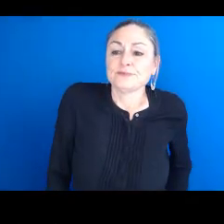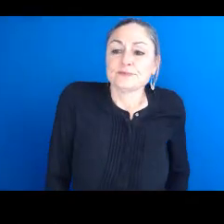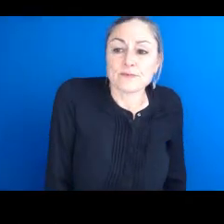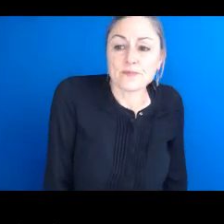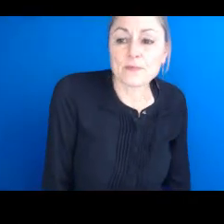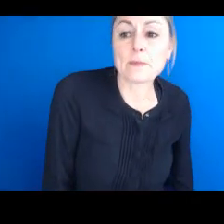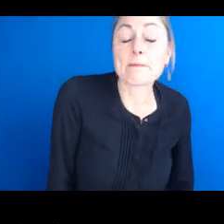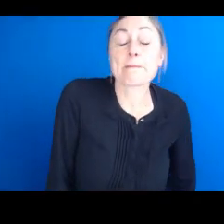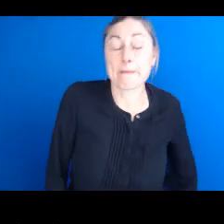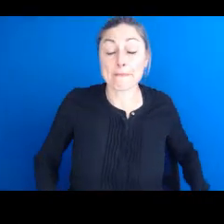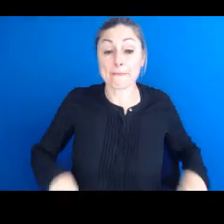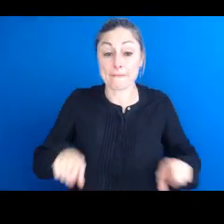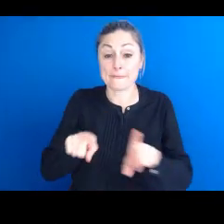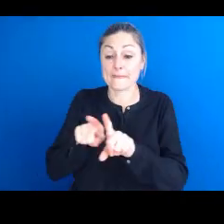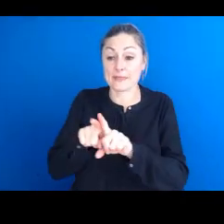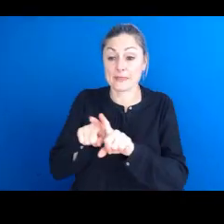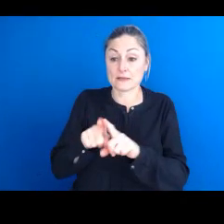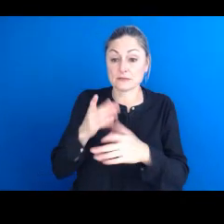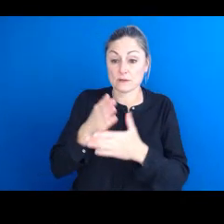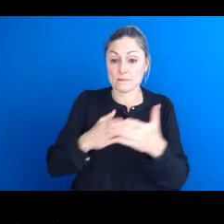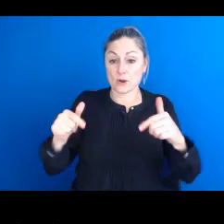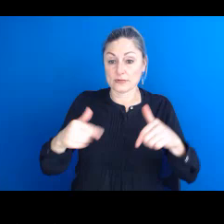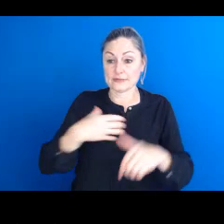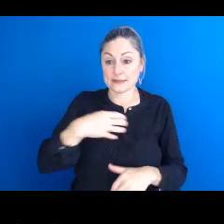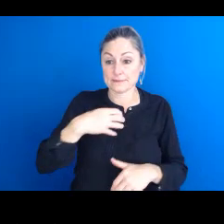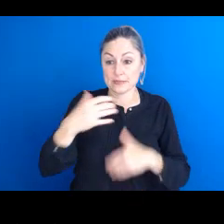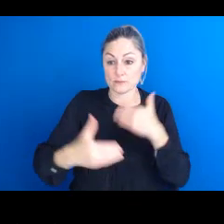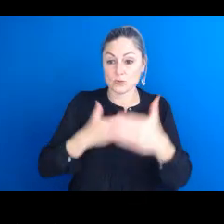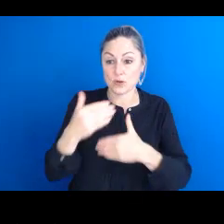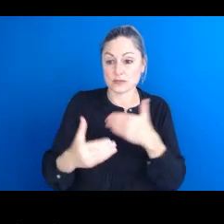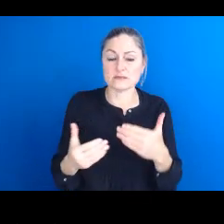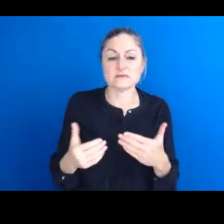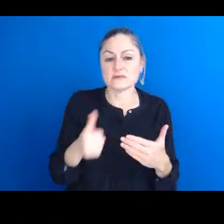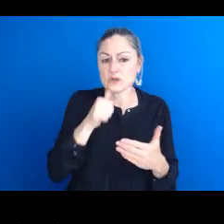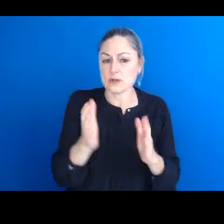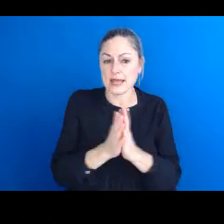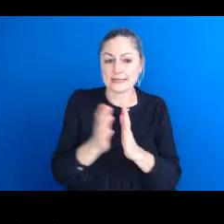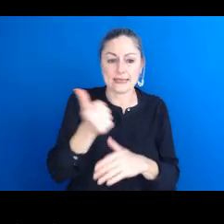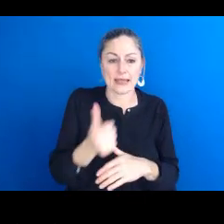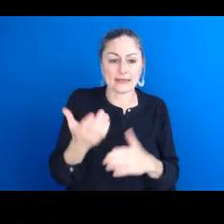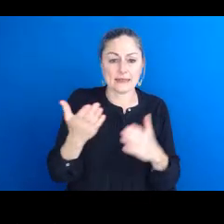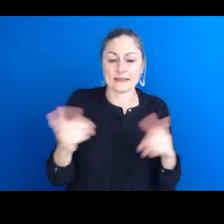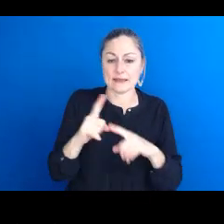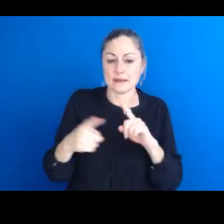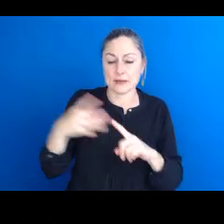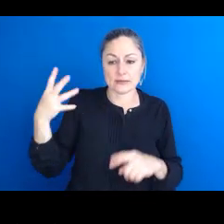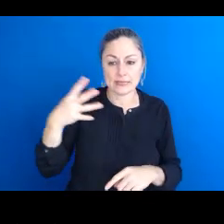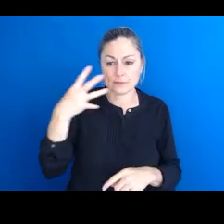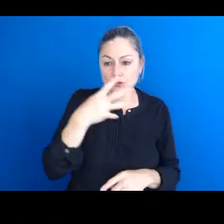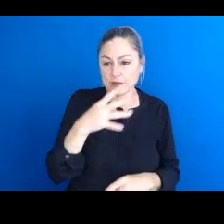And I do also want to note that as part of the complaint process, we don't ask anything about immigration status,